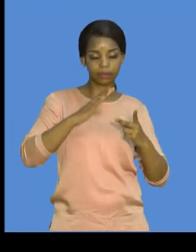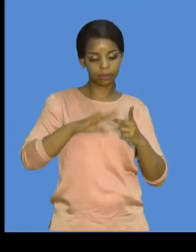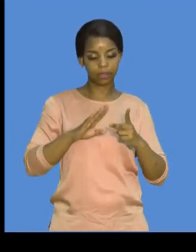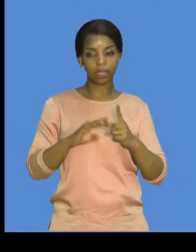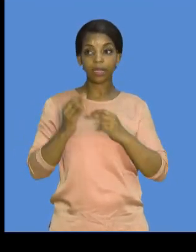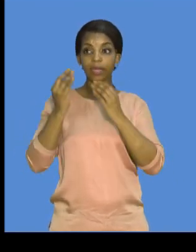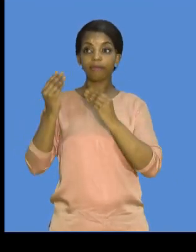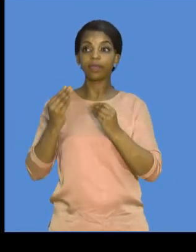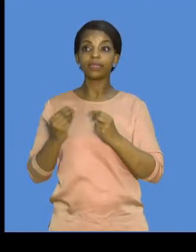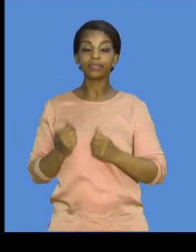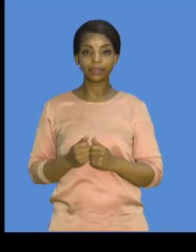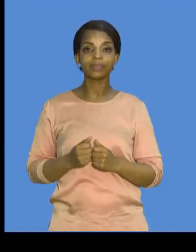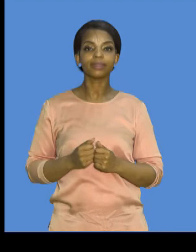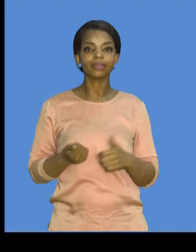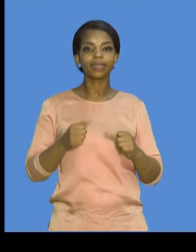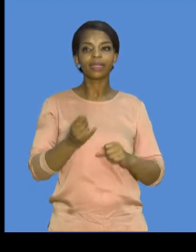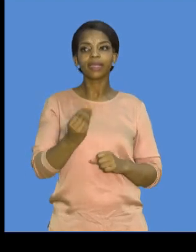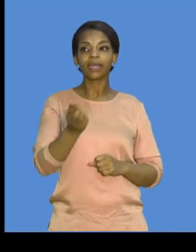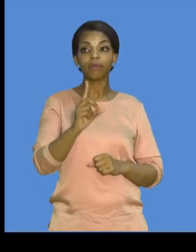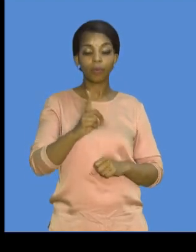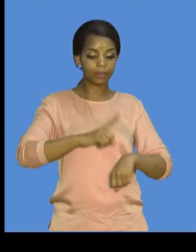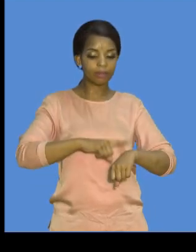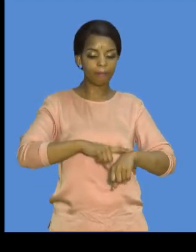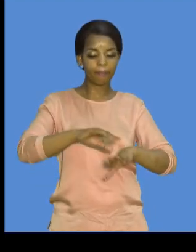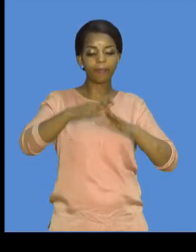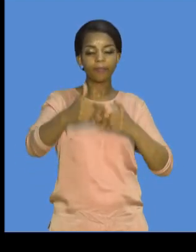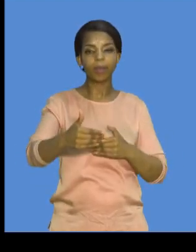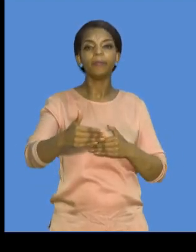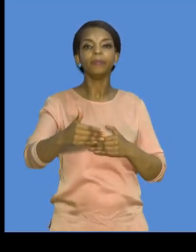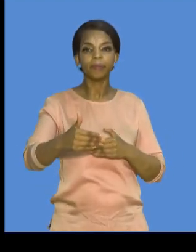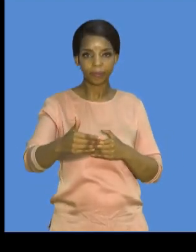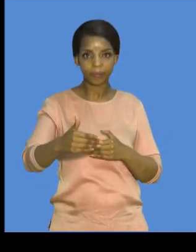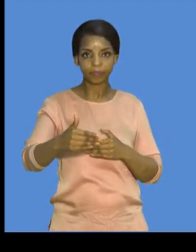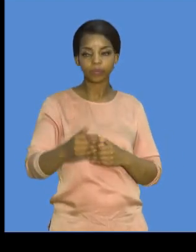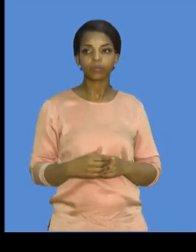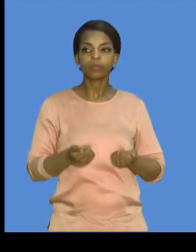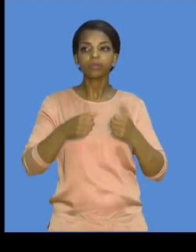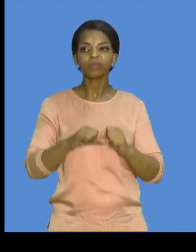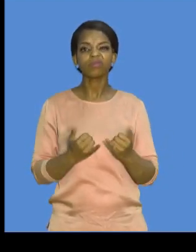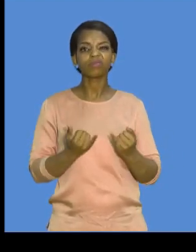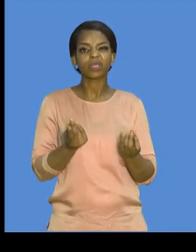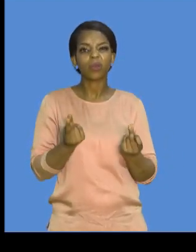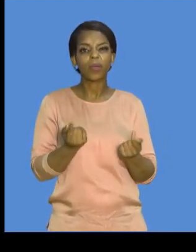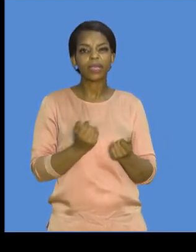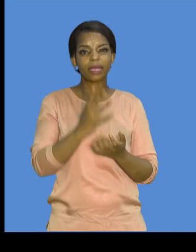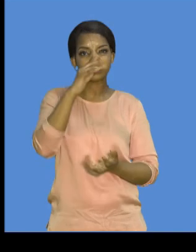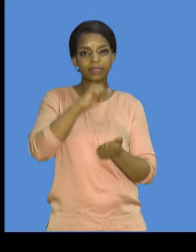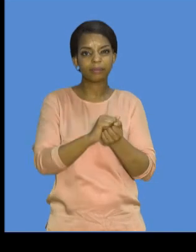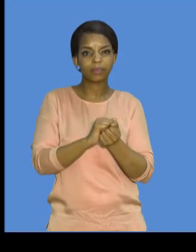we also looked at compounding periods, we looked at the interest. So a quick summary of this